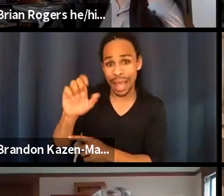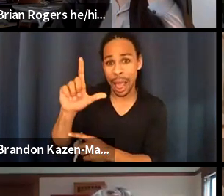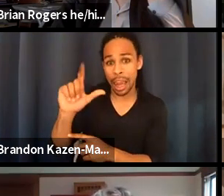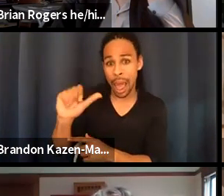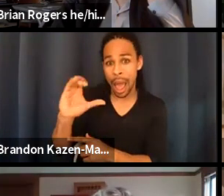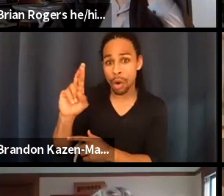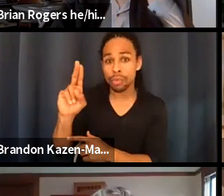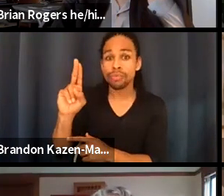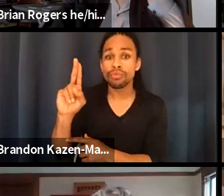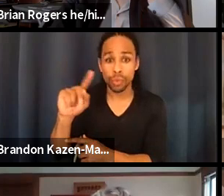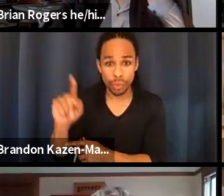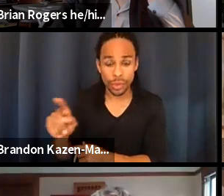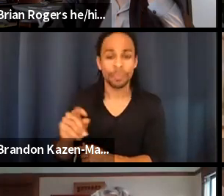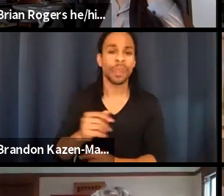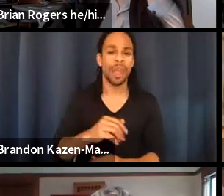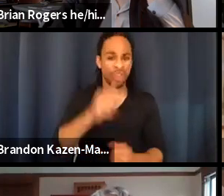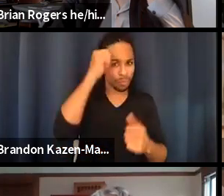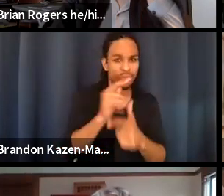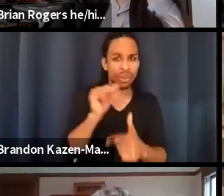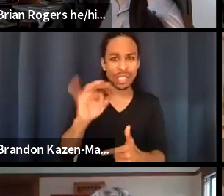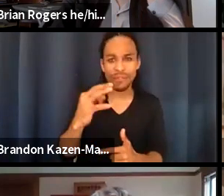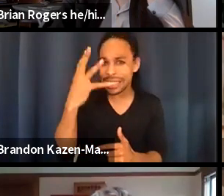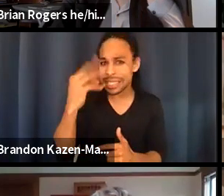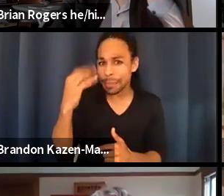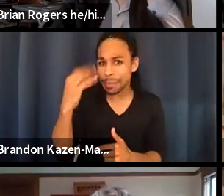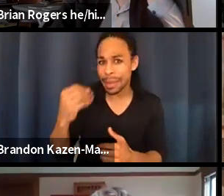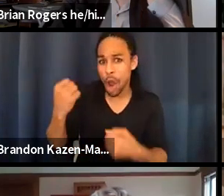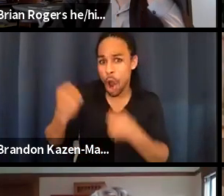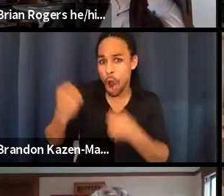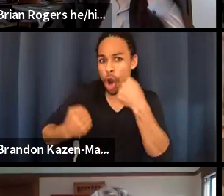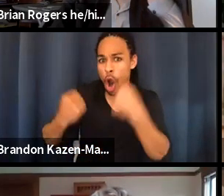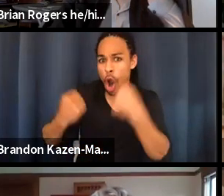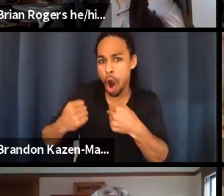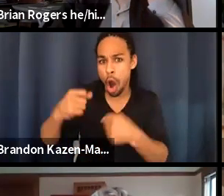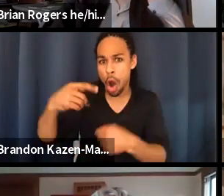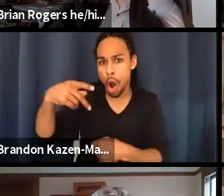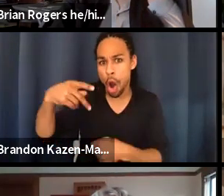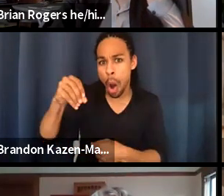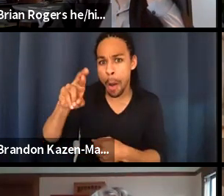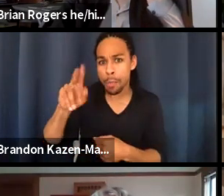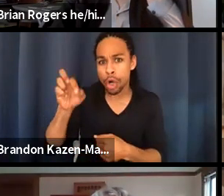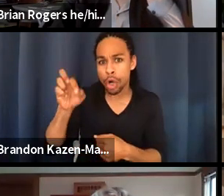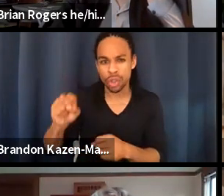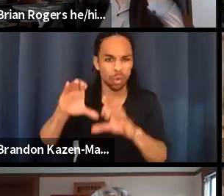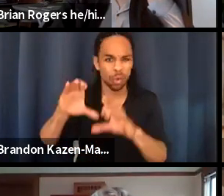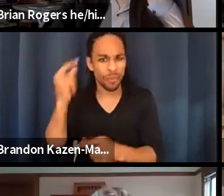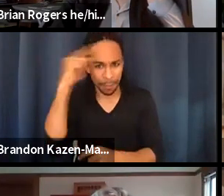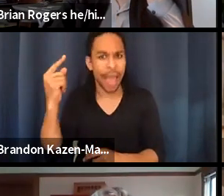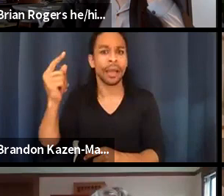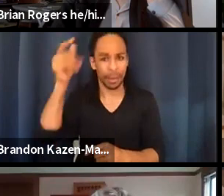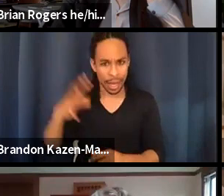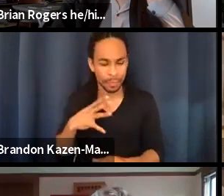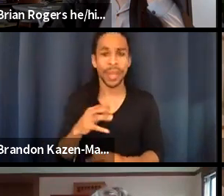Black organization that we are indebted to, the Asian Pacific American Labor Alliance,